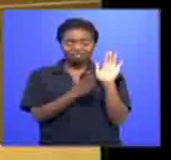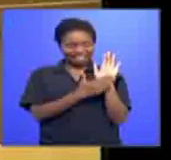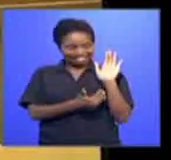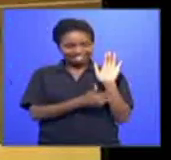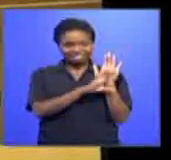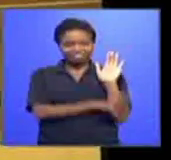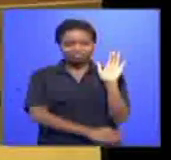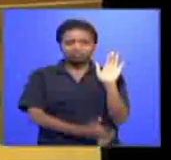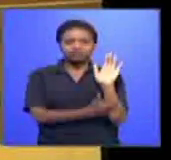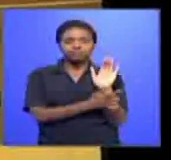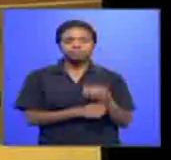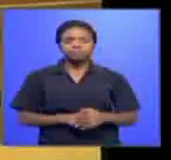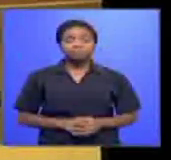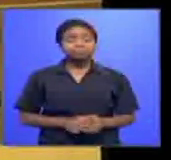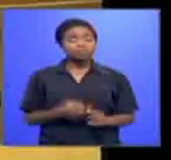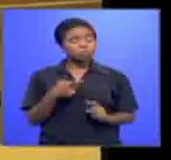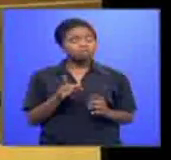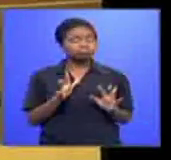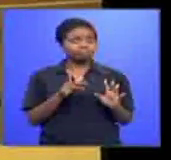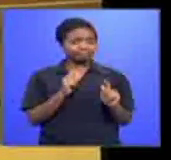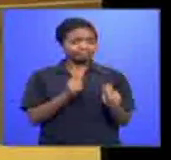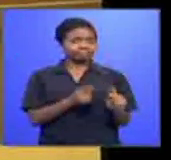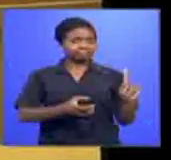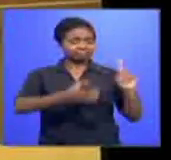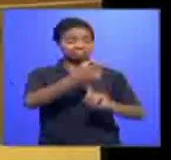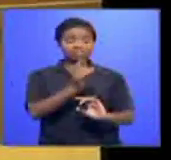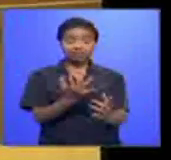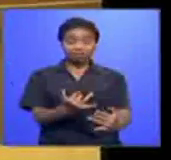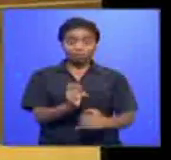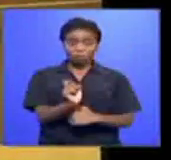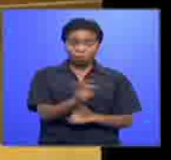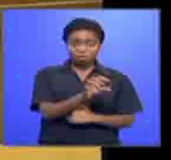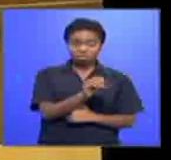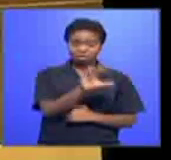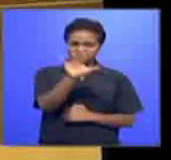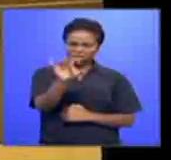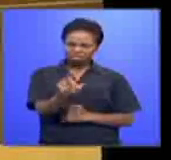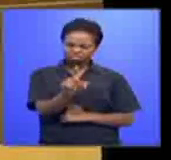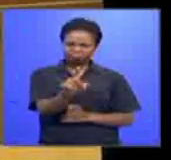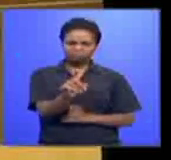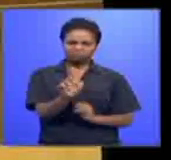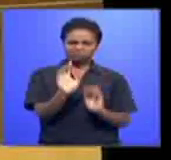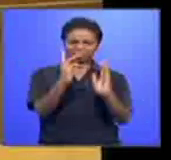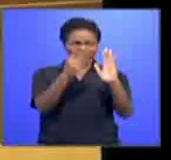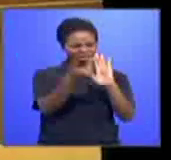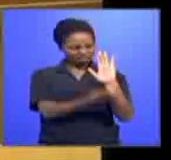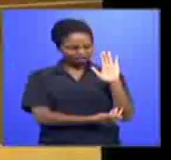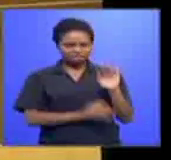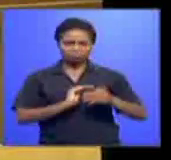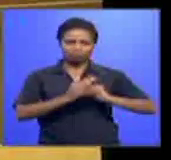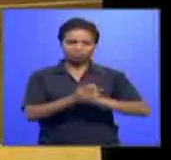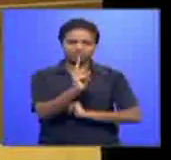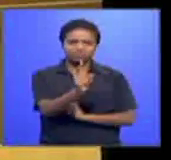We call on all citizens to celebrate, promote, and defend our Constitution.